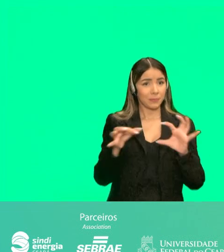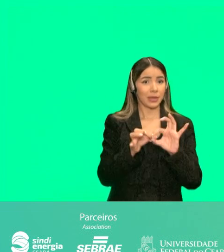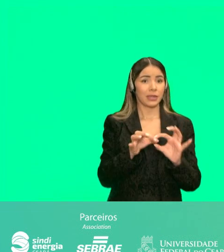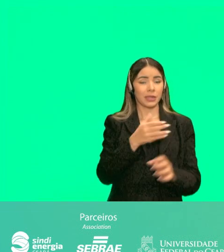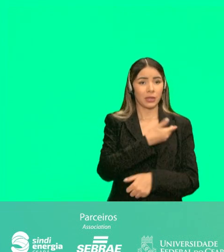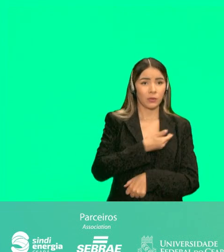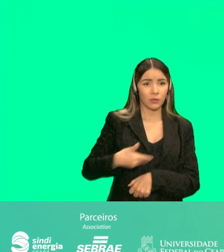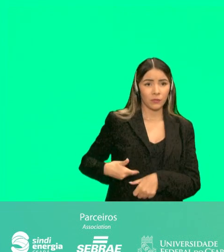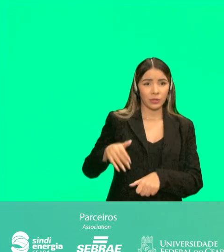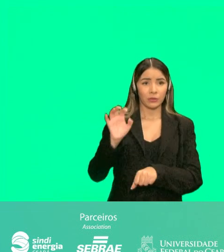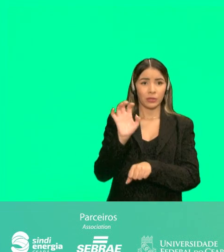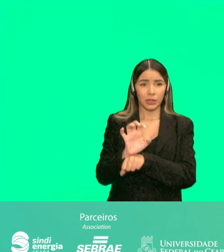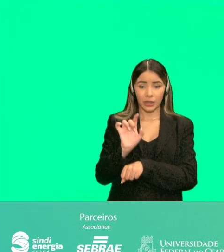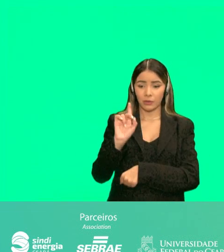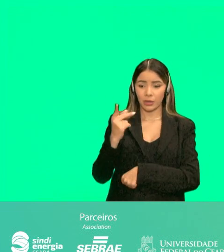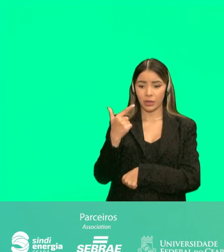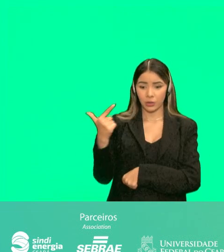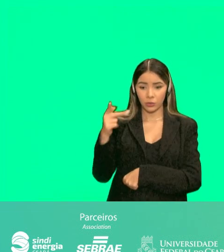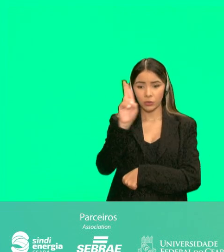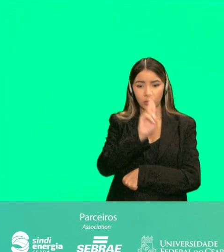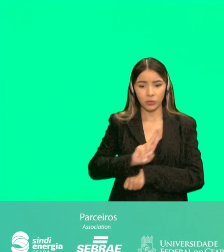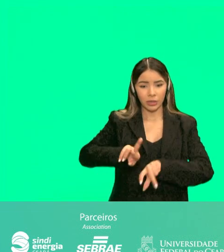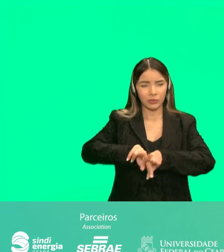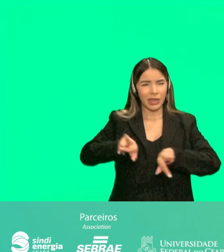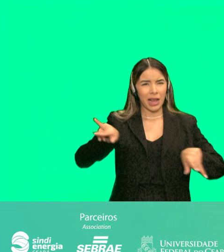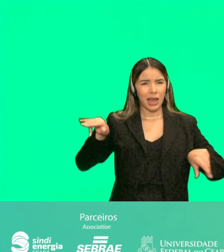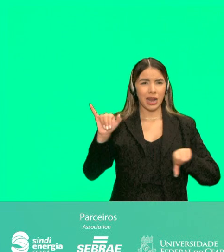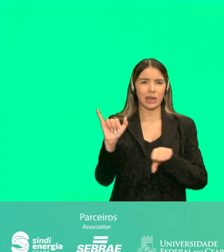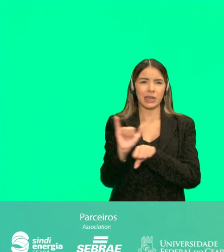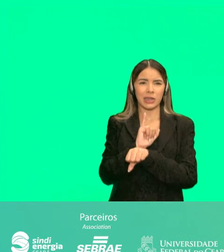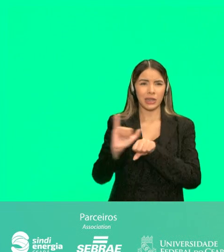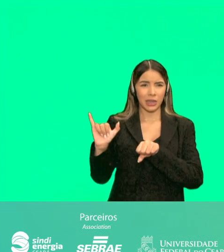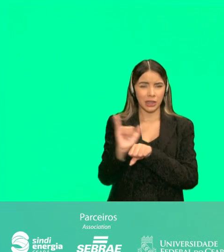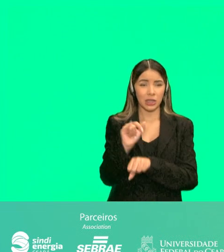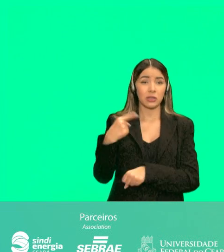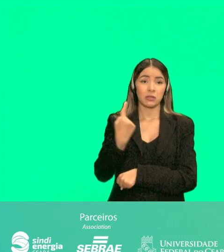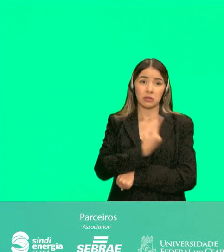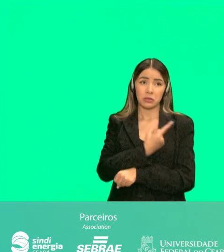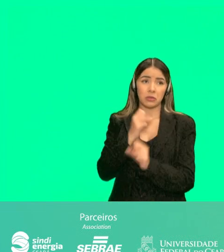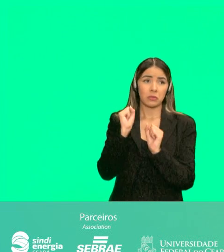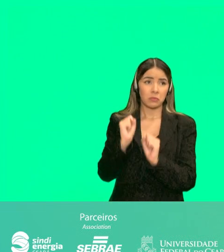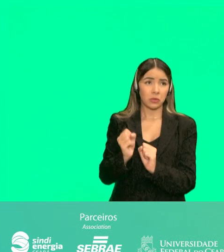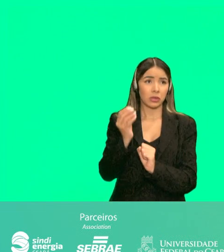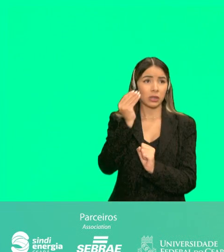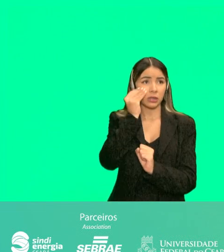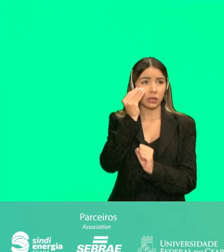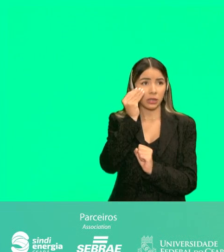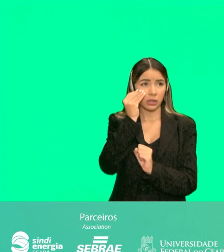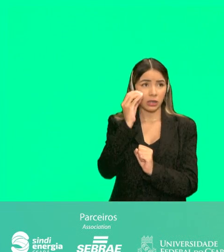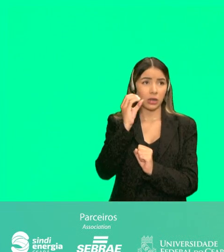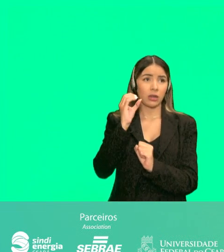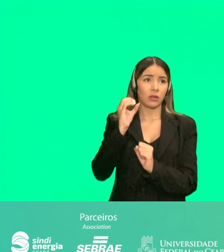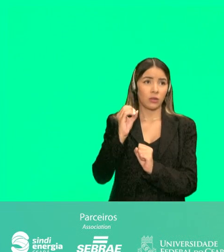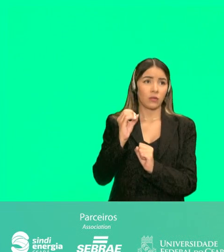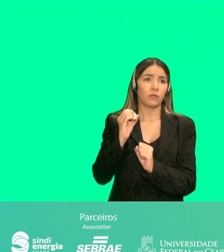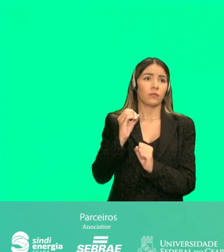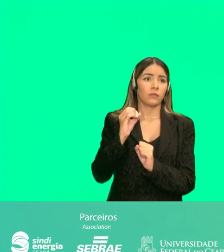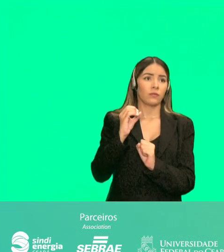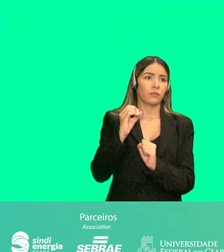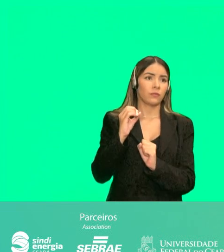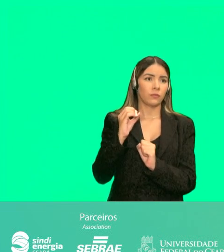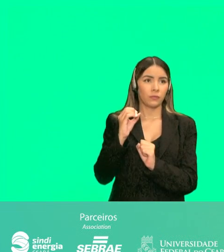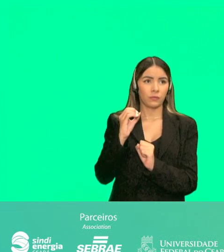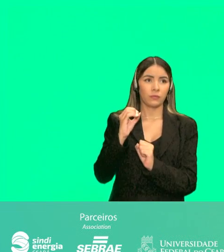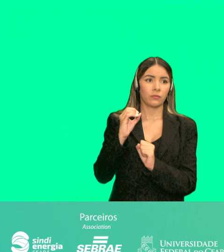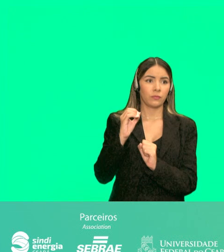seja utilizado em in diversas different formas, ways and que a to gente possa de test fato all the começar a buscar off-takers off-takers e and como a how gente vai to expandir expand isso, this né, in the